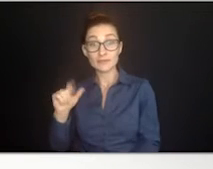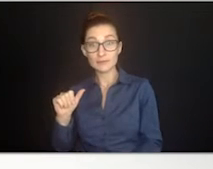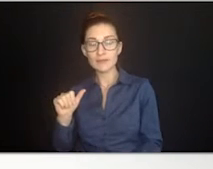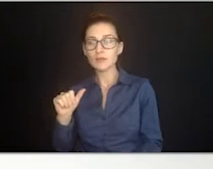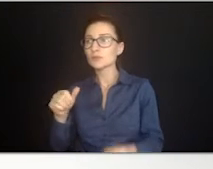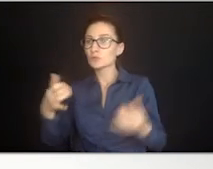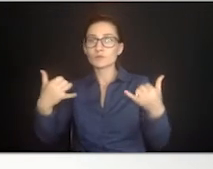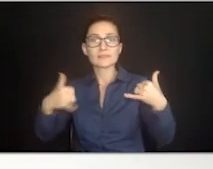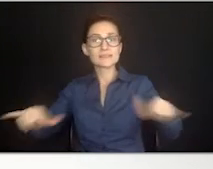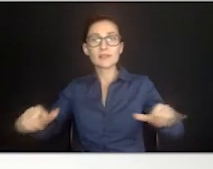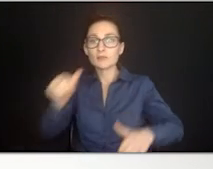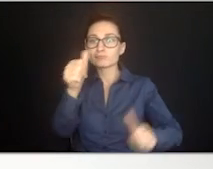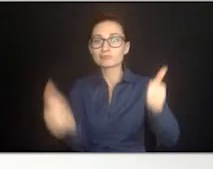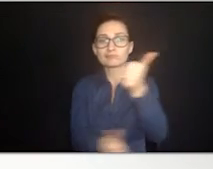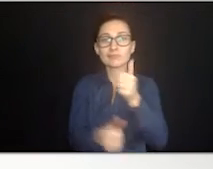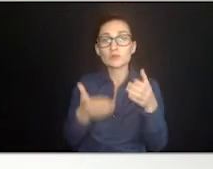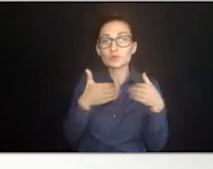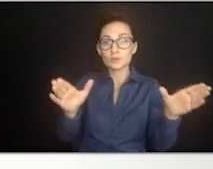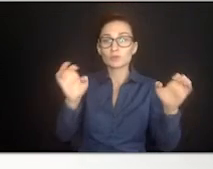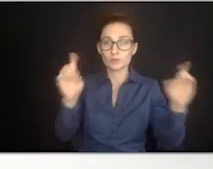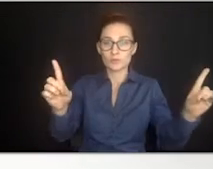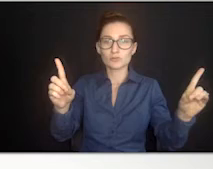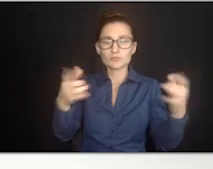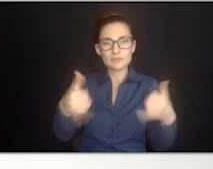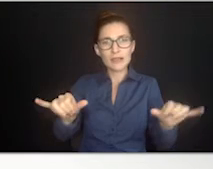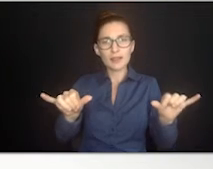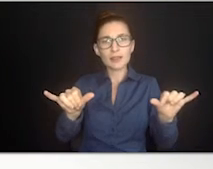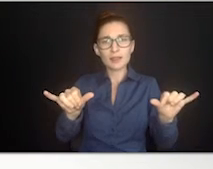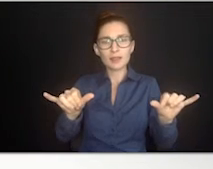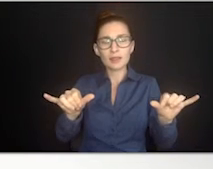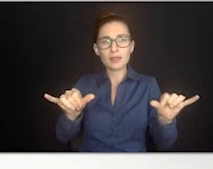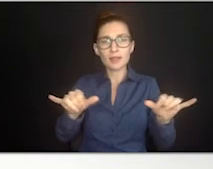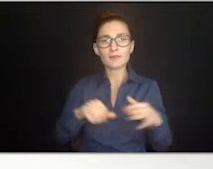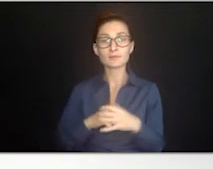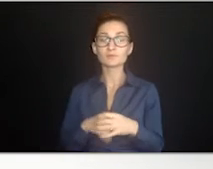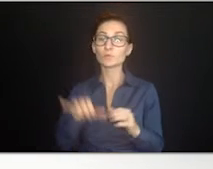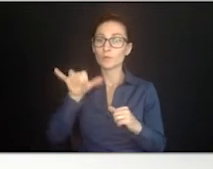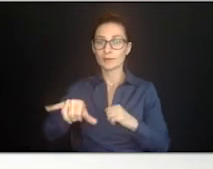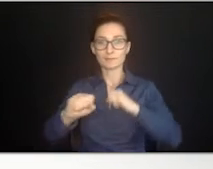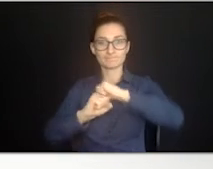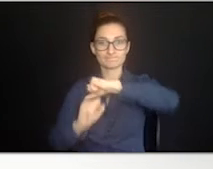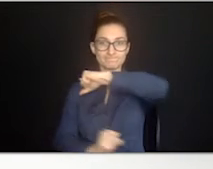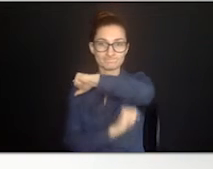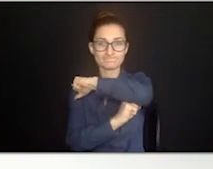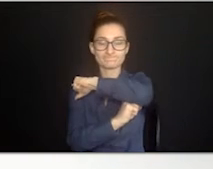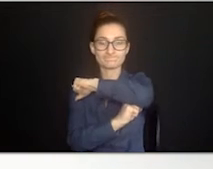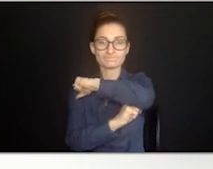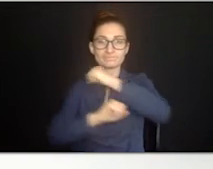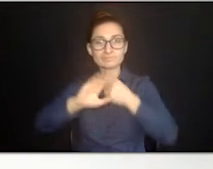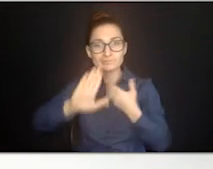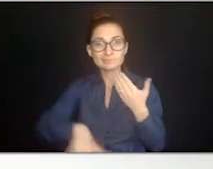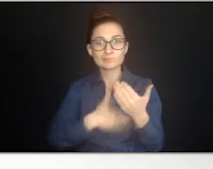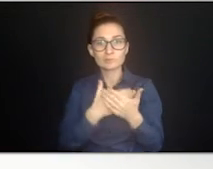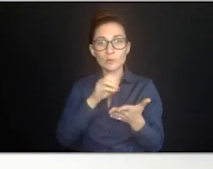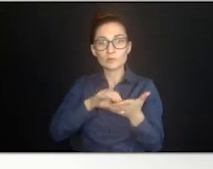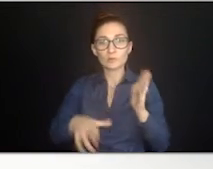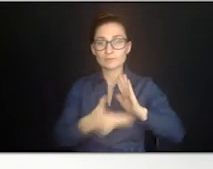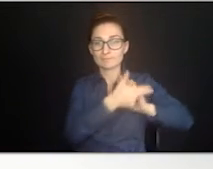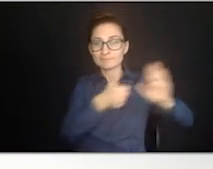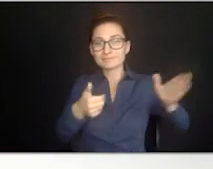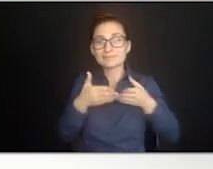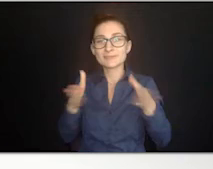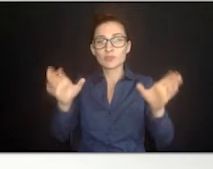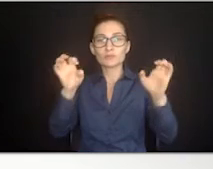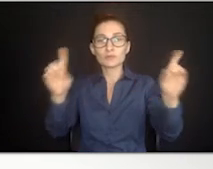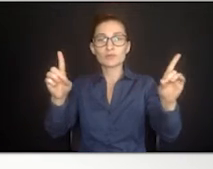education students first. So that's your foundation. So you're looking at that playing